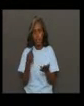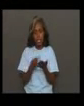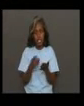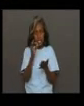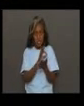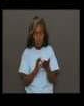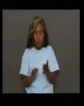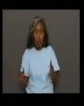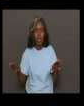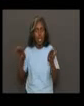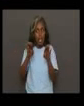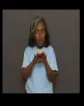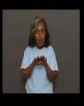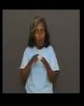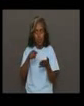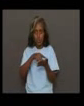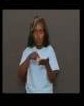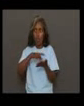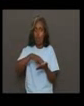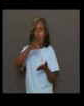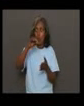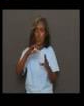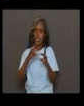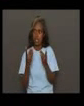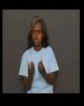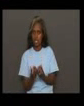forms a closed conic section.